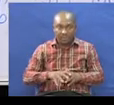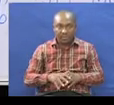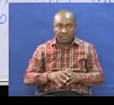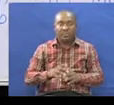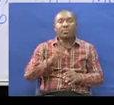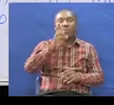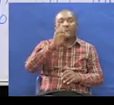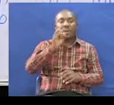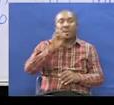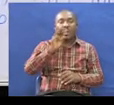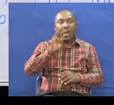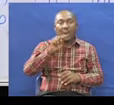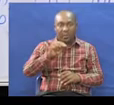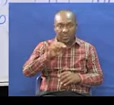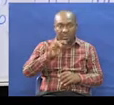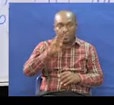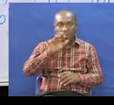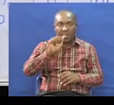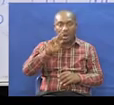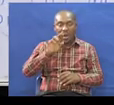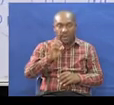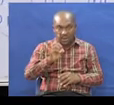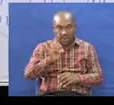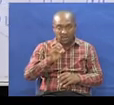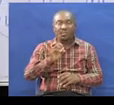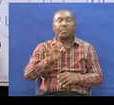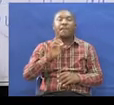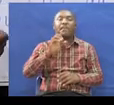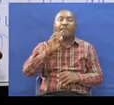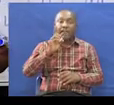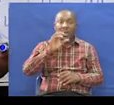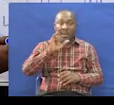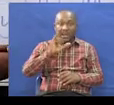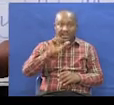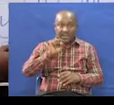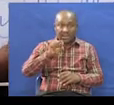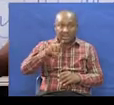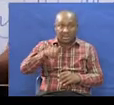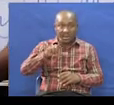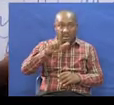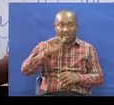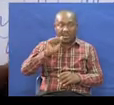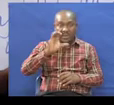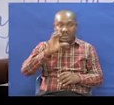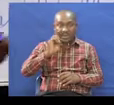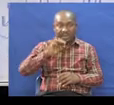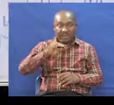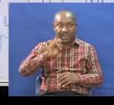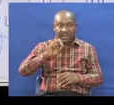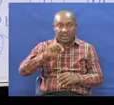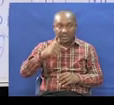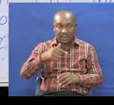displacement of water. Displacement of water. Downward displacement